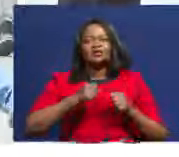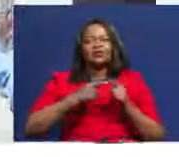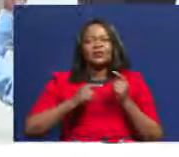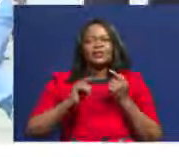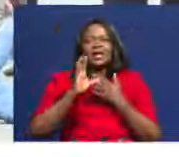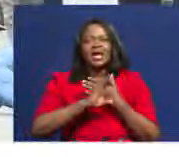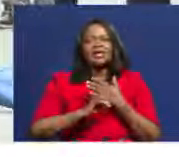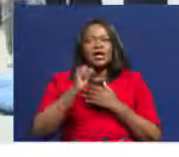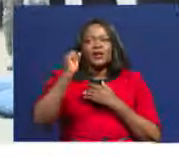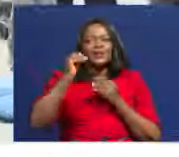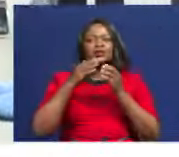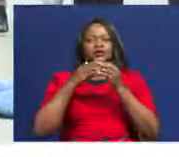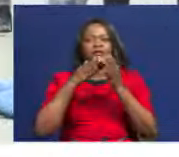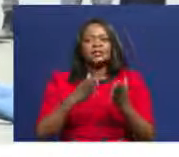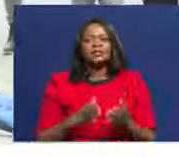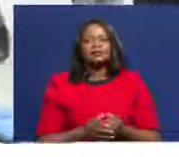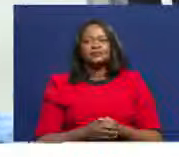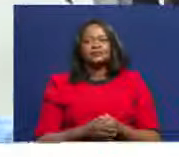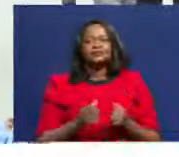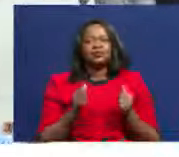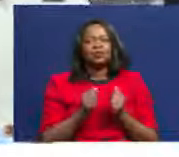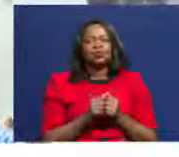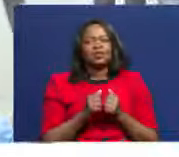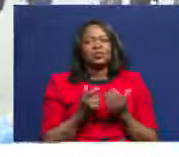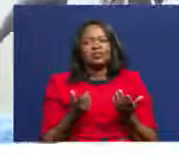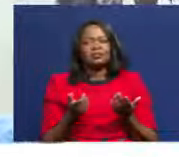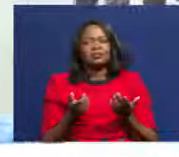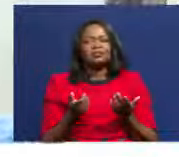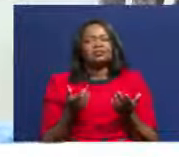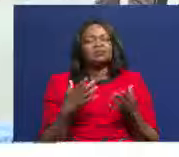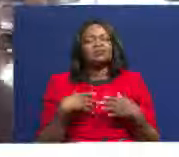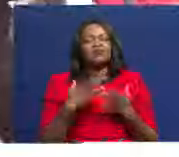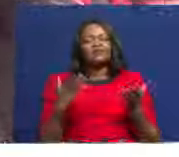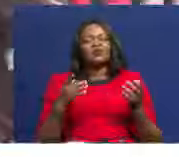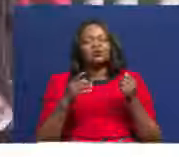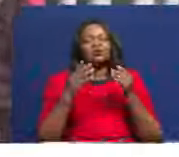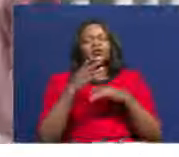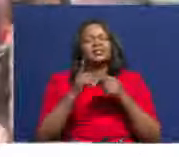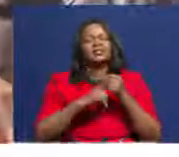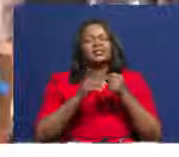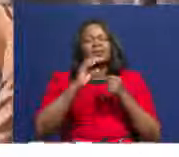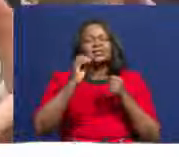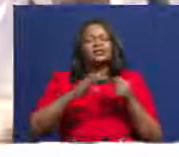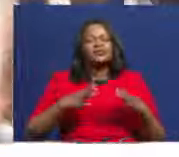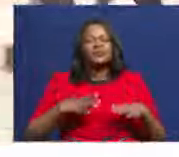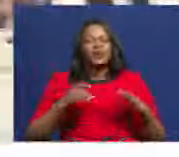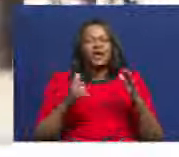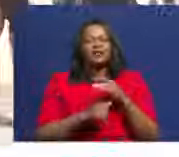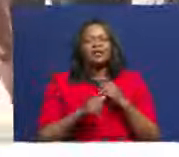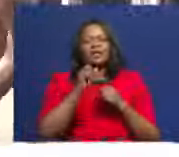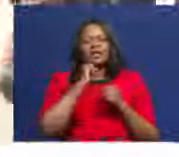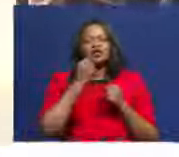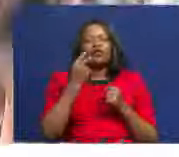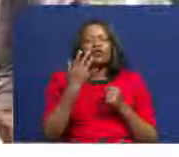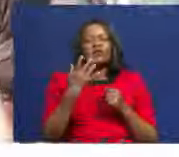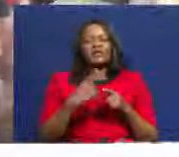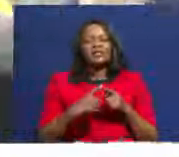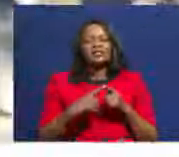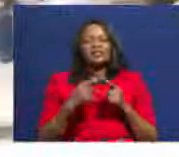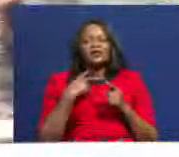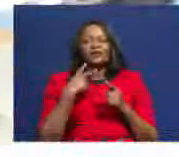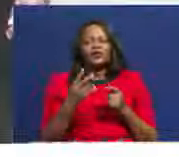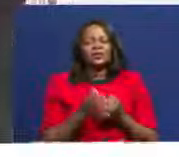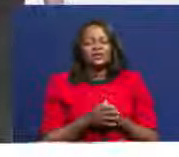country's political leaders. With a demographic comprising over 60% of the population under the age of 25, their